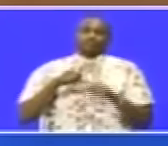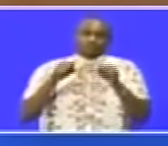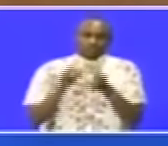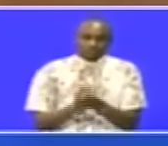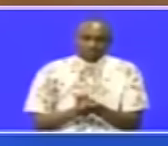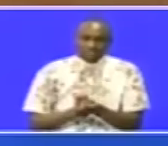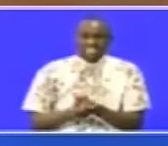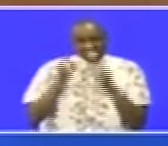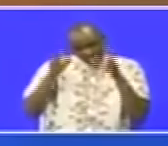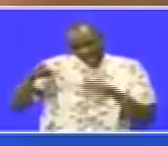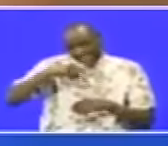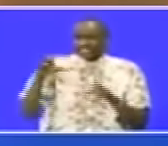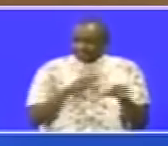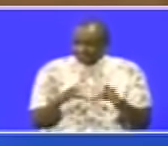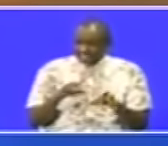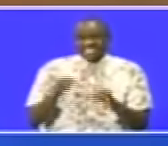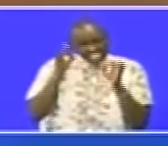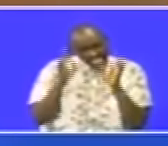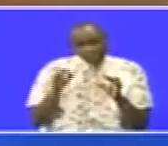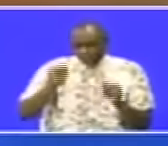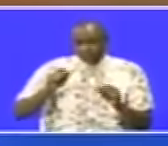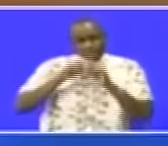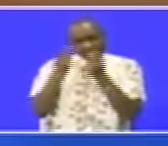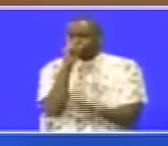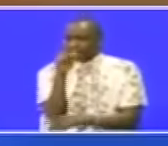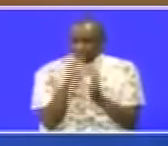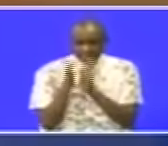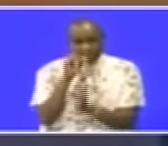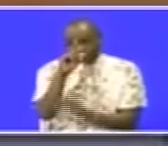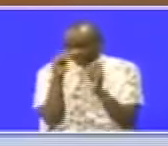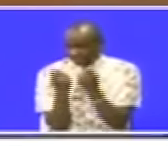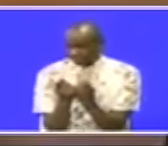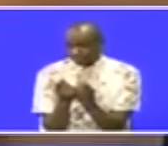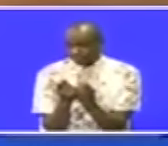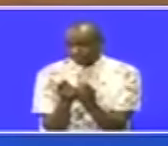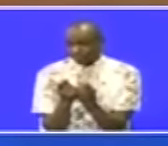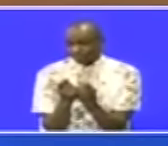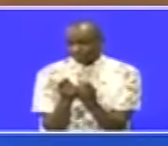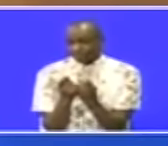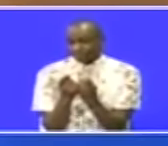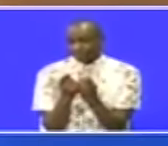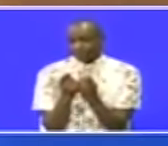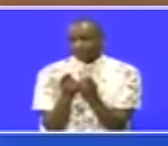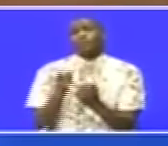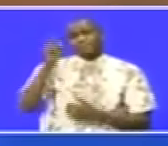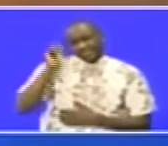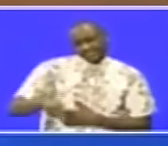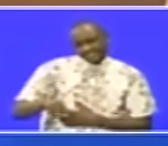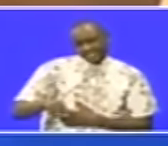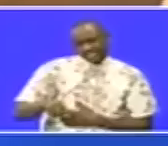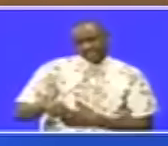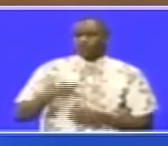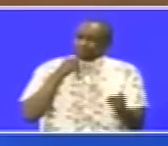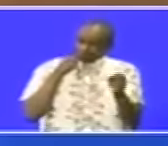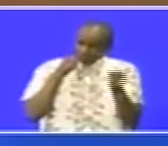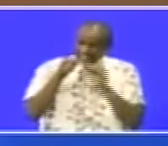sima victim, tulikam tukakuwa timu moja. Eh? Lazima